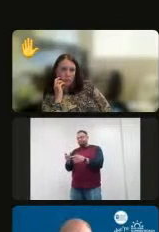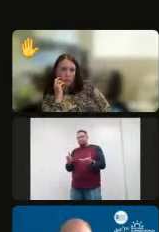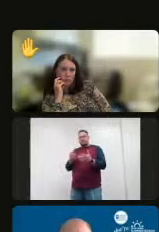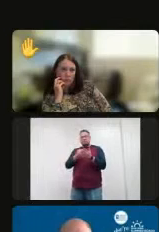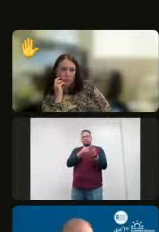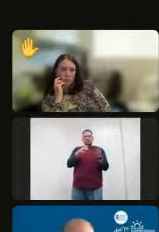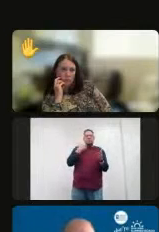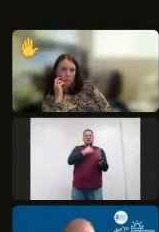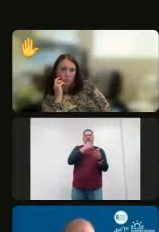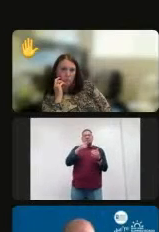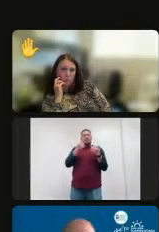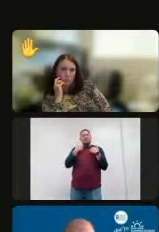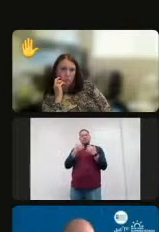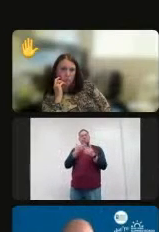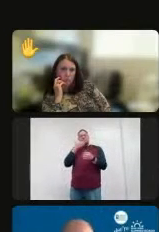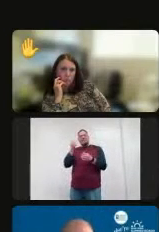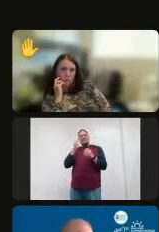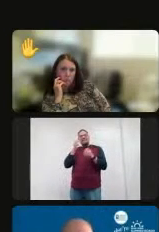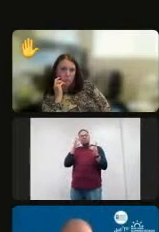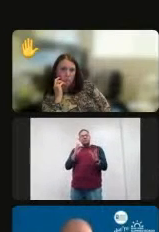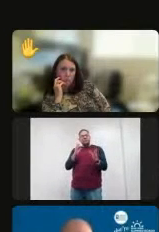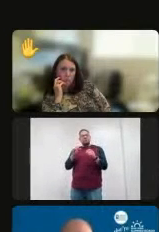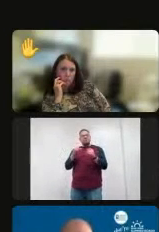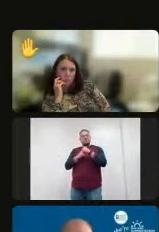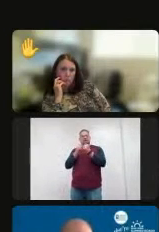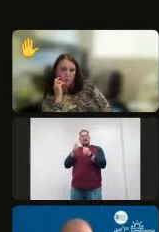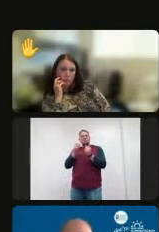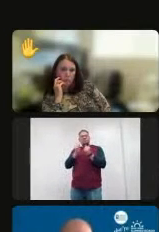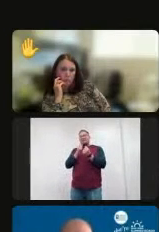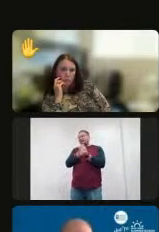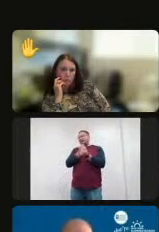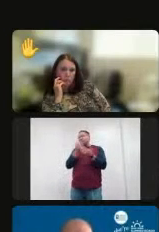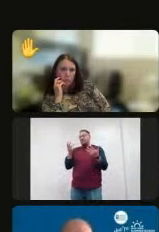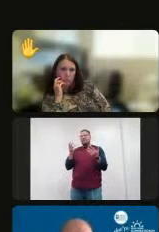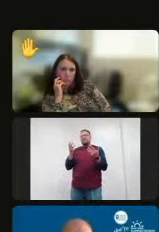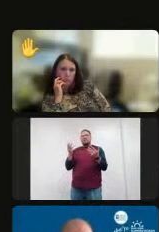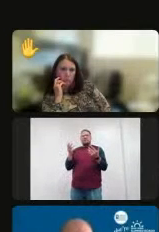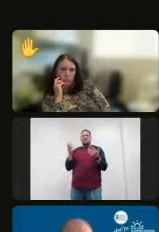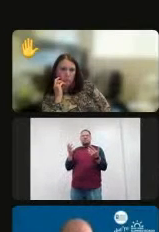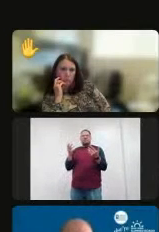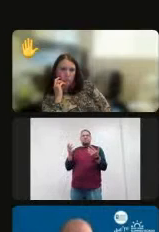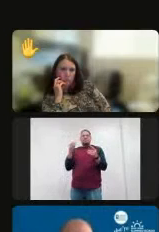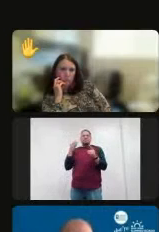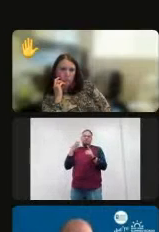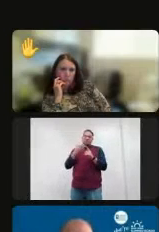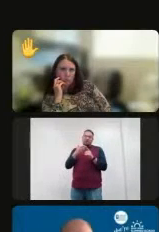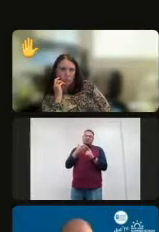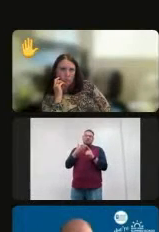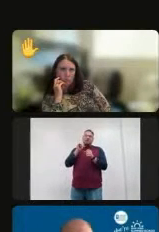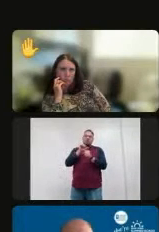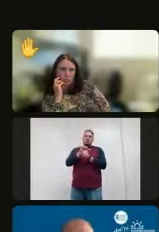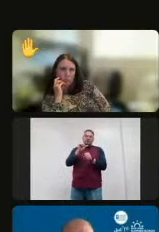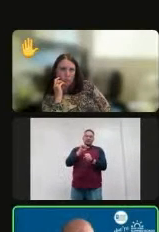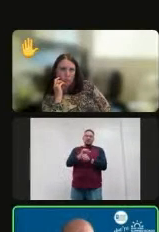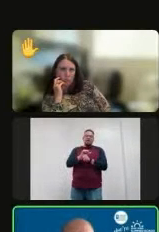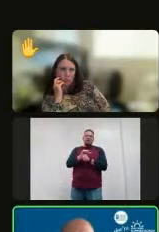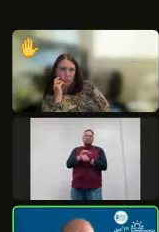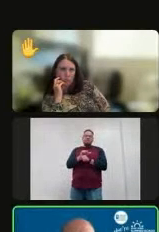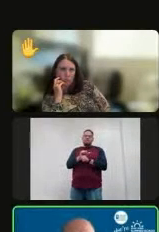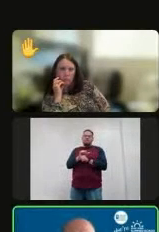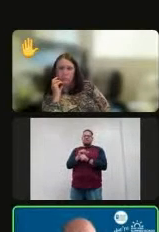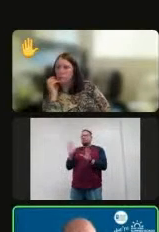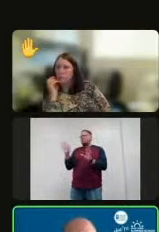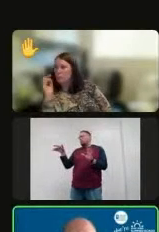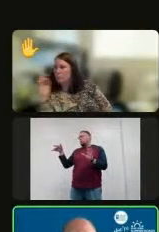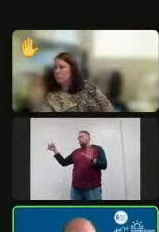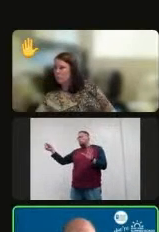best educators, support them with all the resources, tools. But the primary core duty is the students. So hold up there,